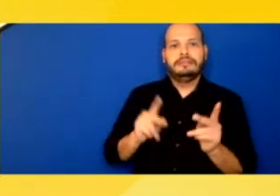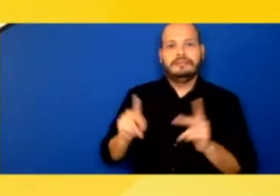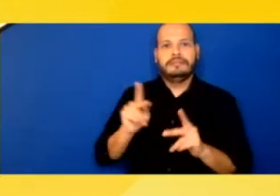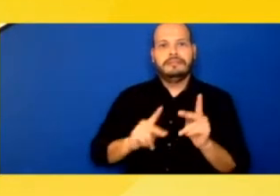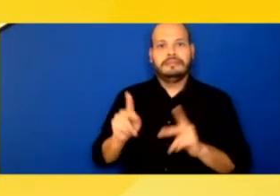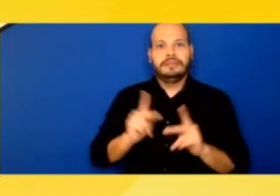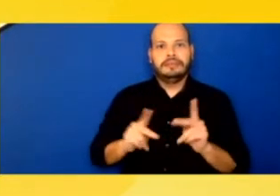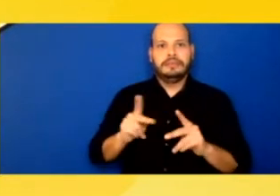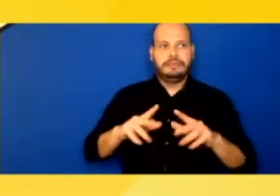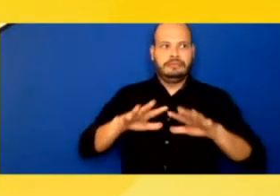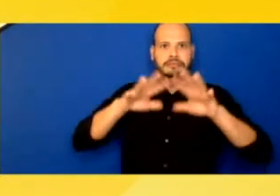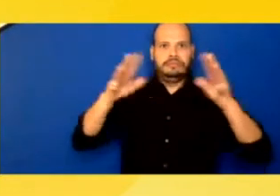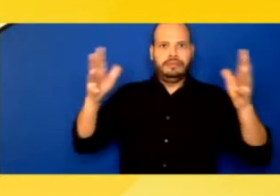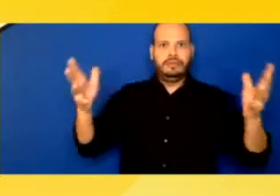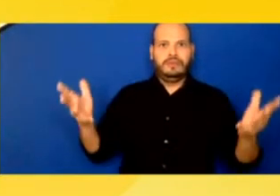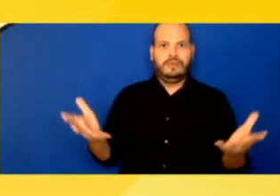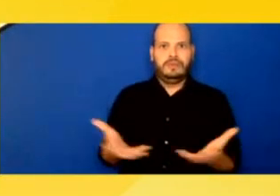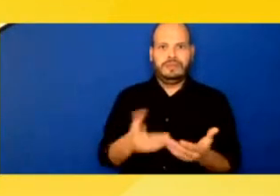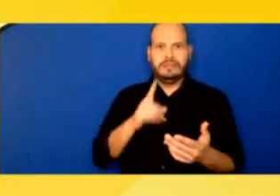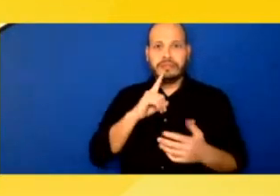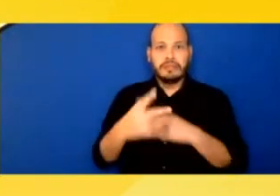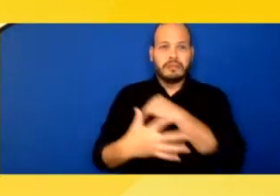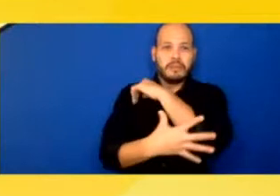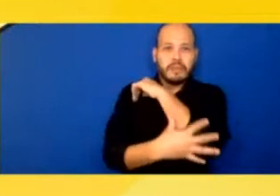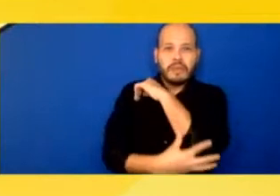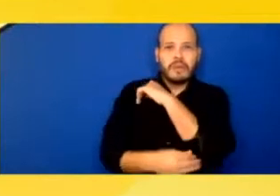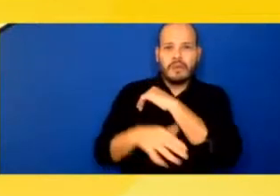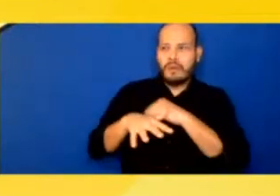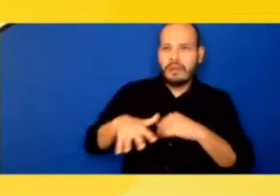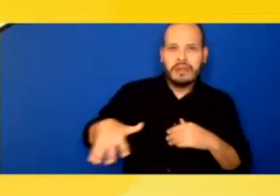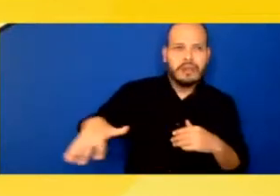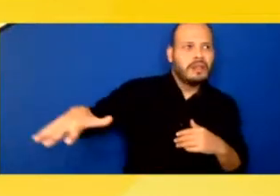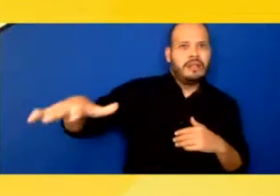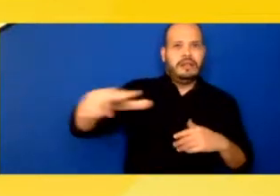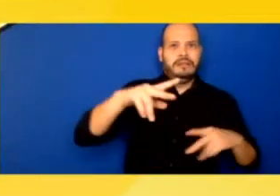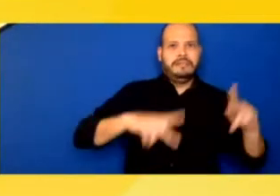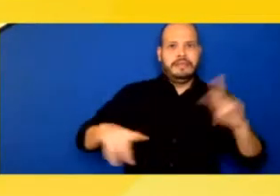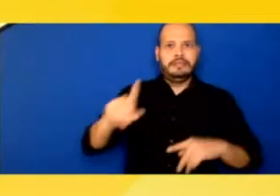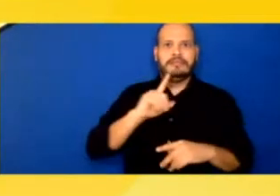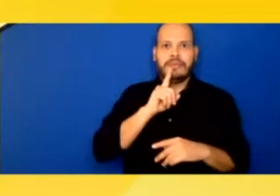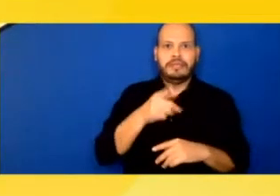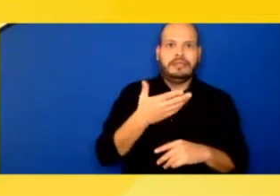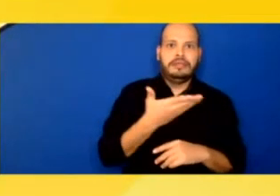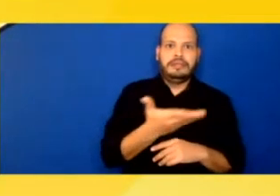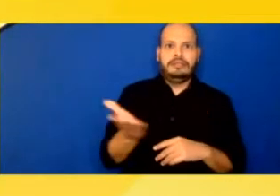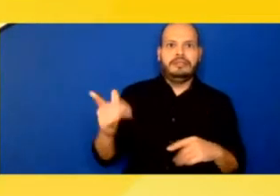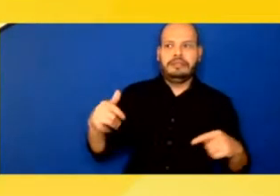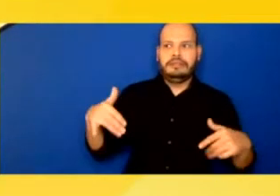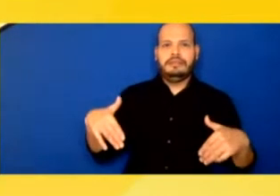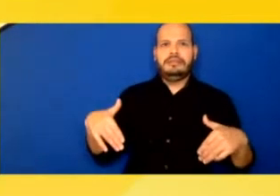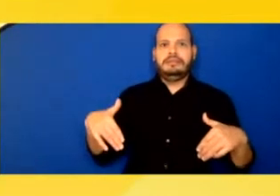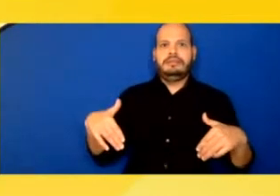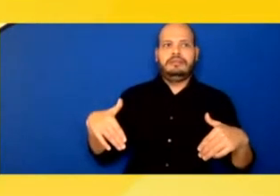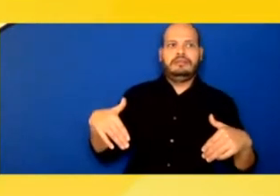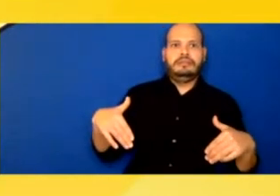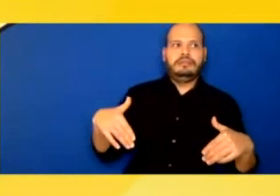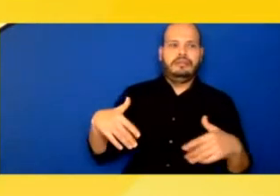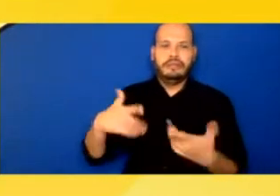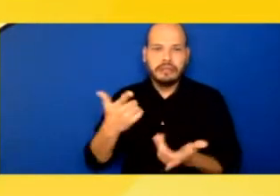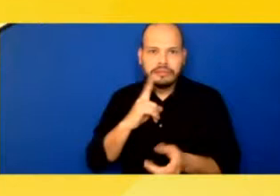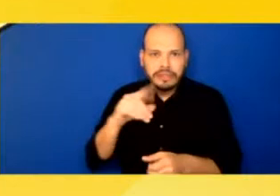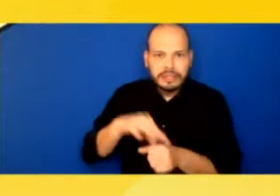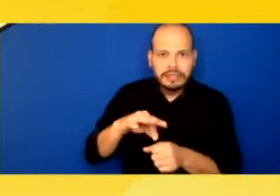brothers and sisters, nationwide, 100 million people did not vote in the last